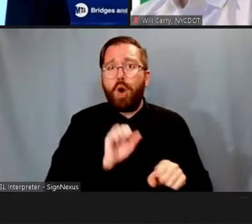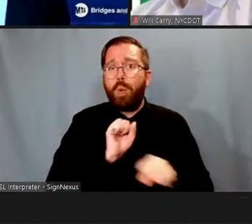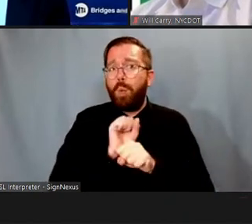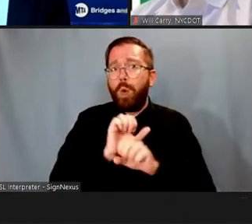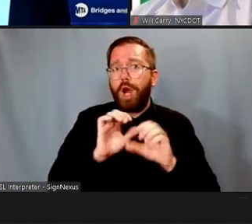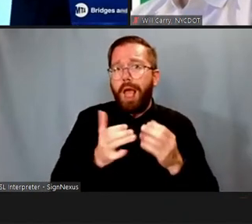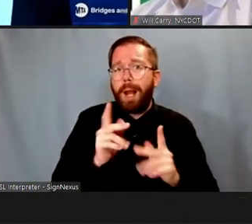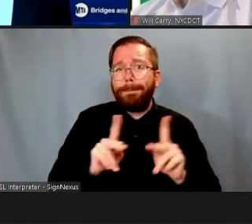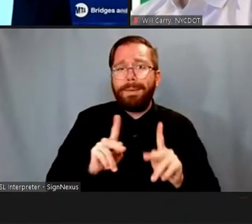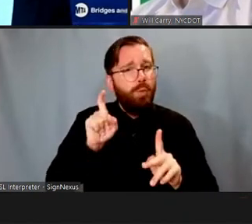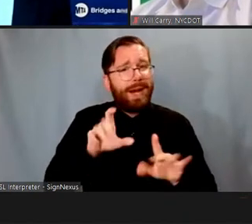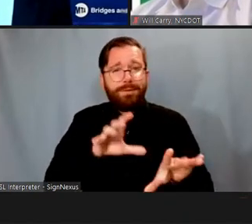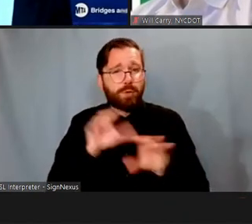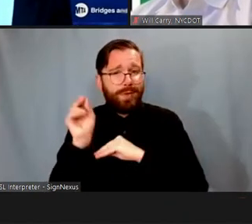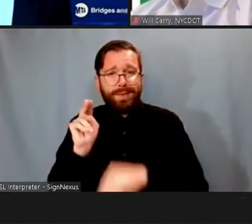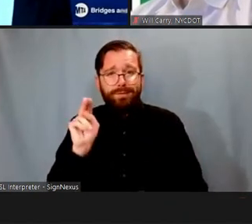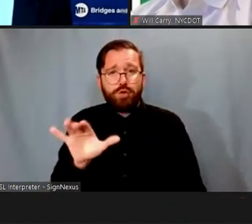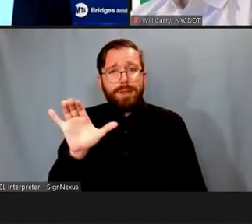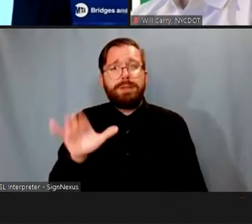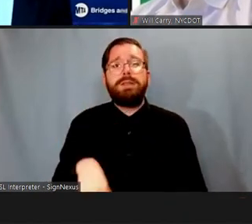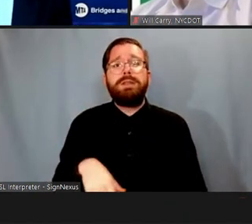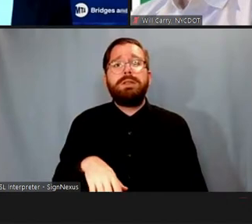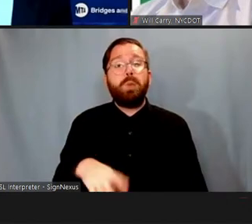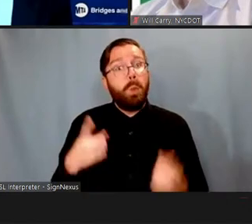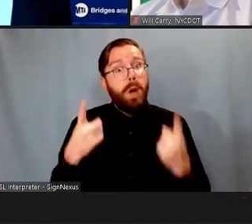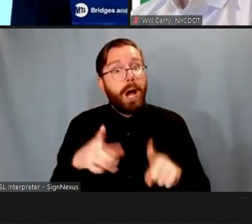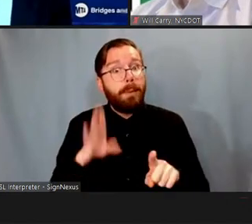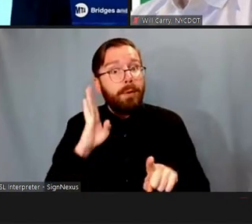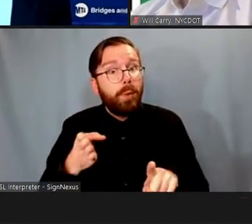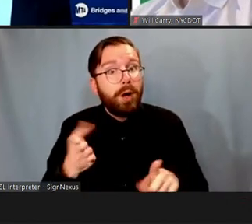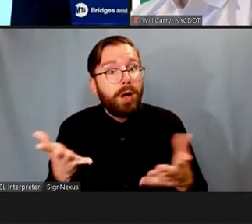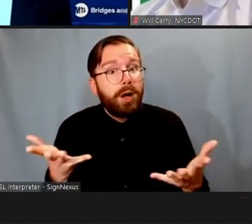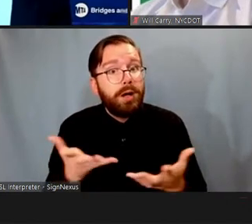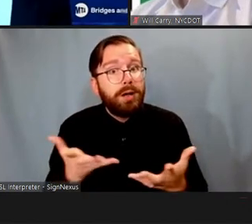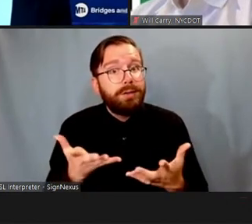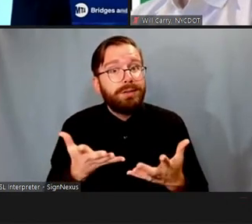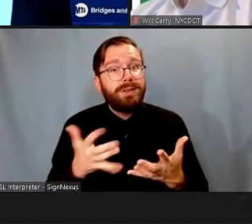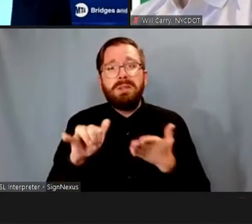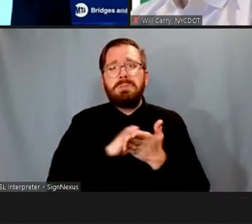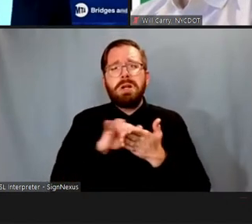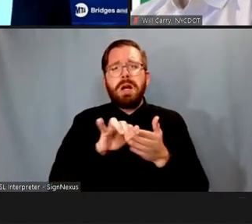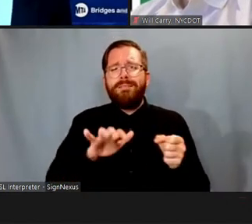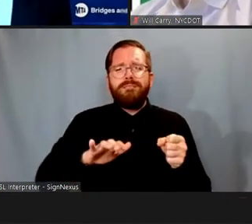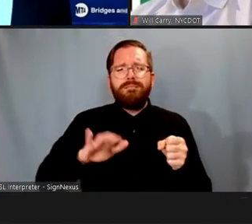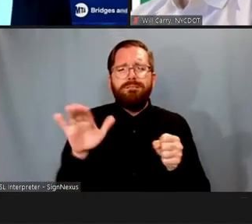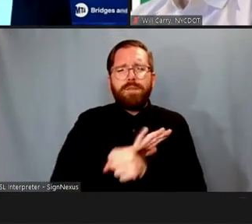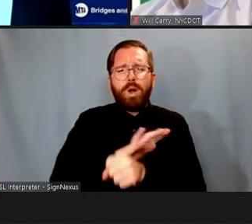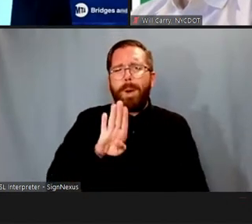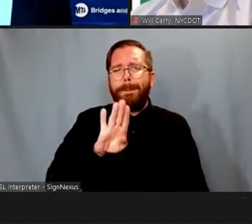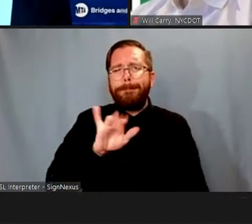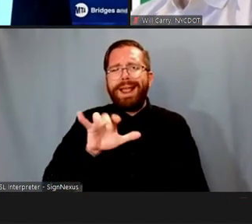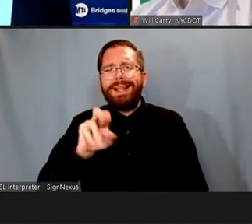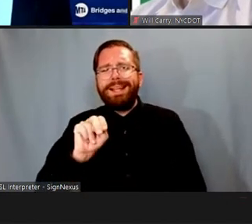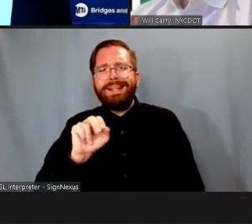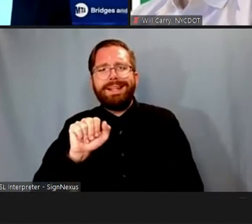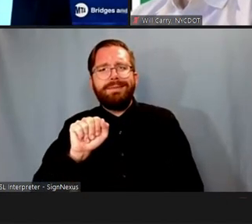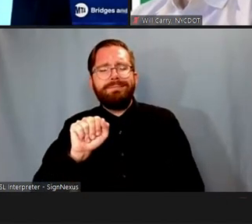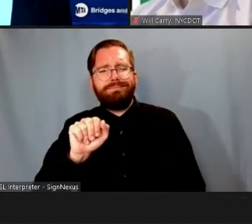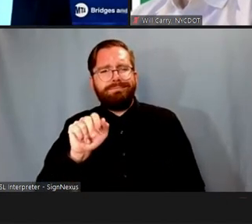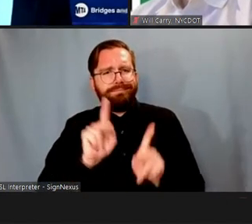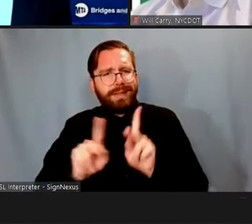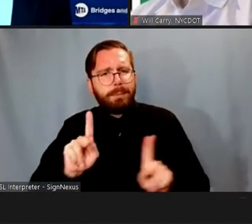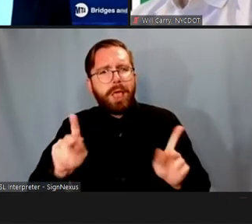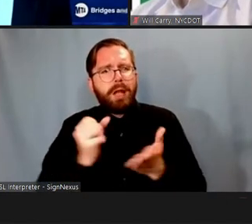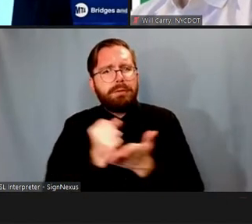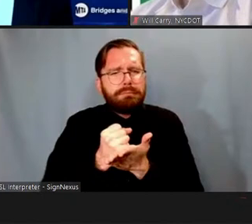to end up with is you're going to end up with a whole manhattan full of billionaires who come here